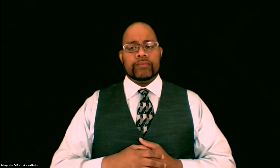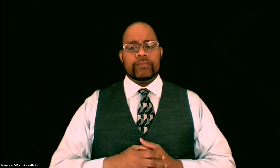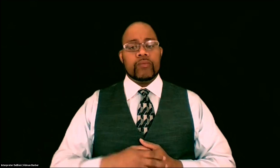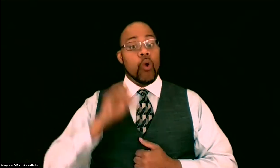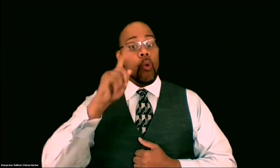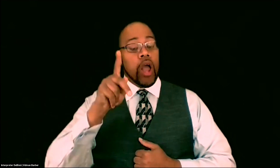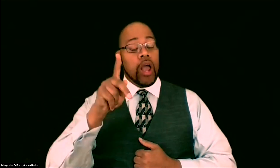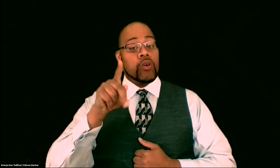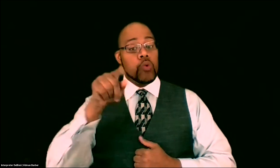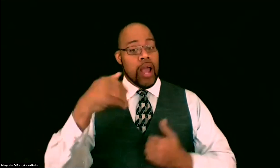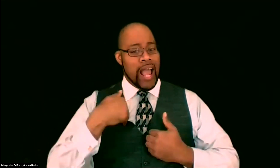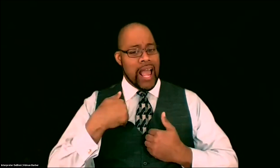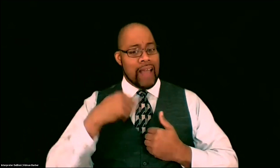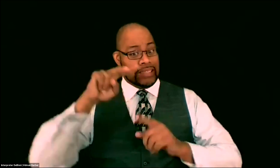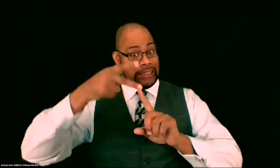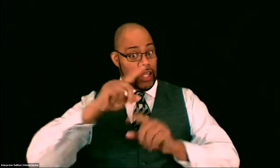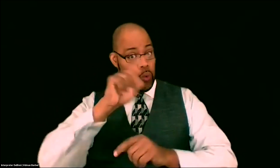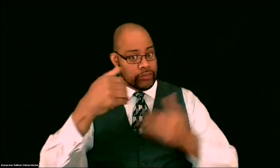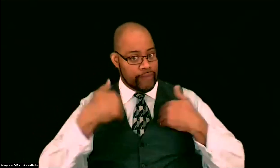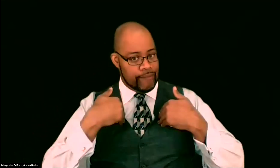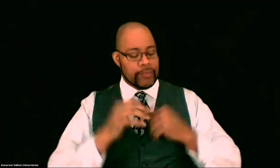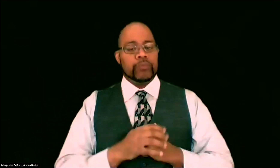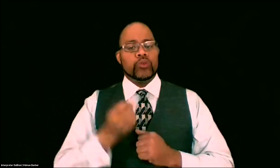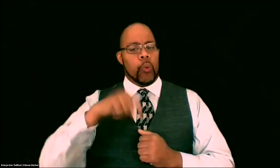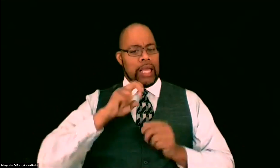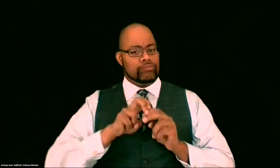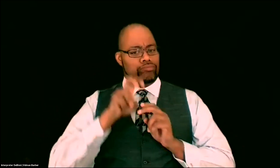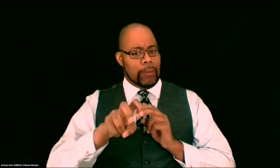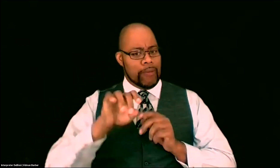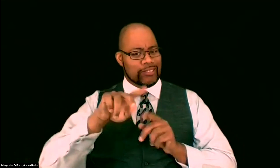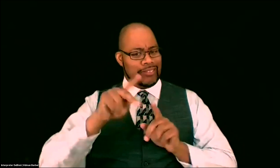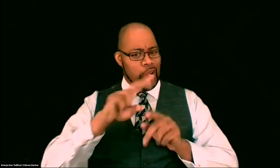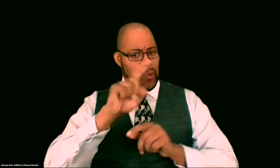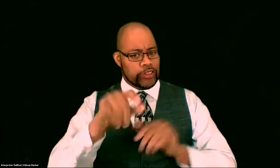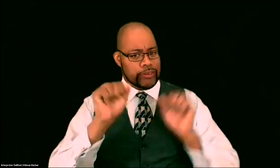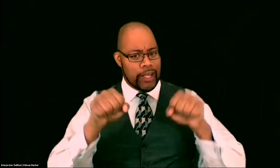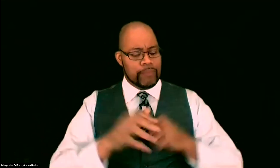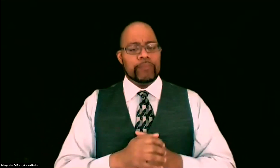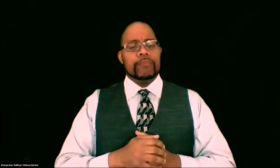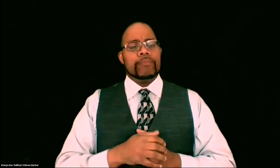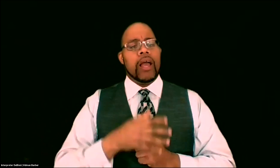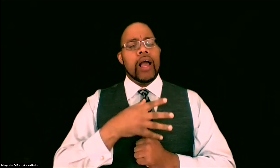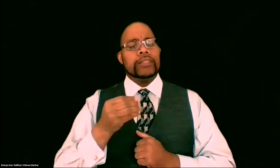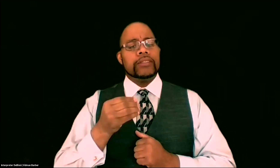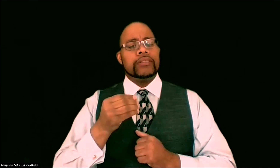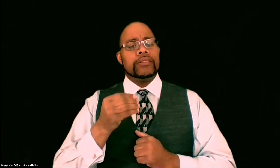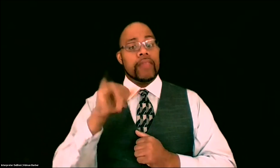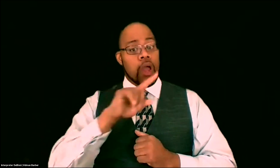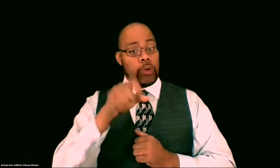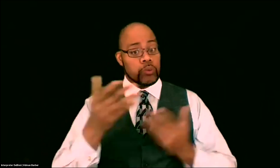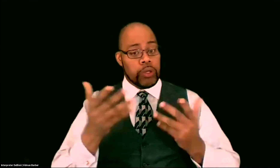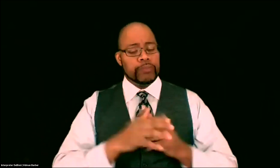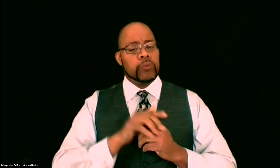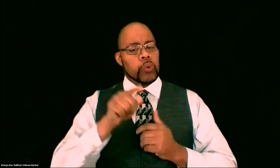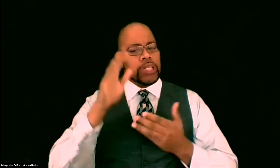Okay, well, you have a second question, so we can jump to that one. And that is, what would